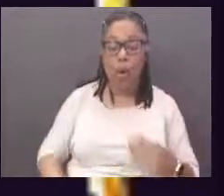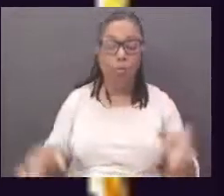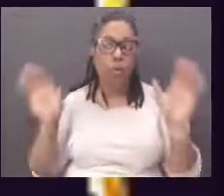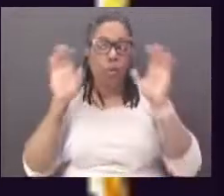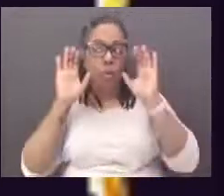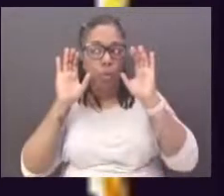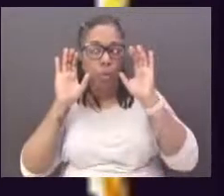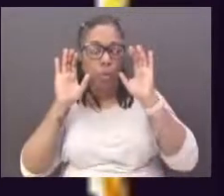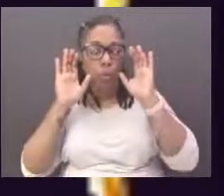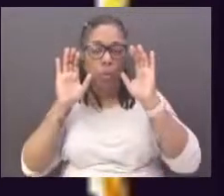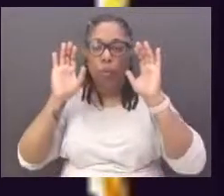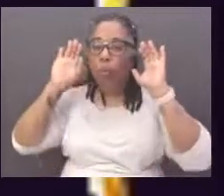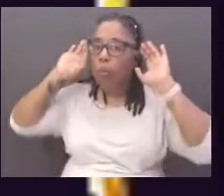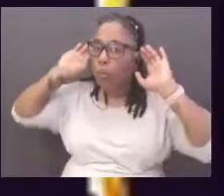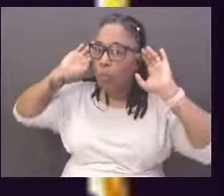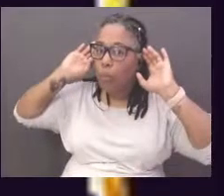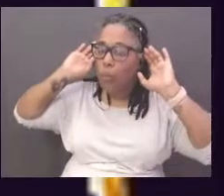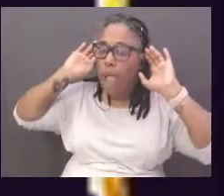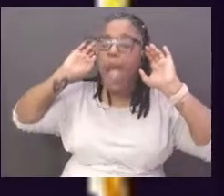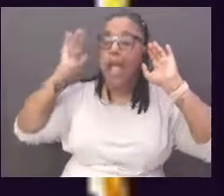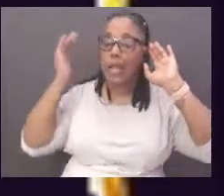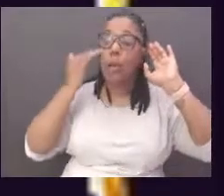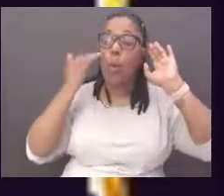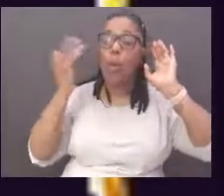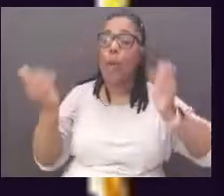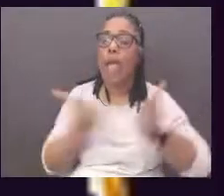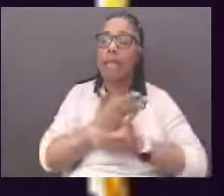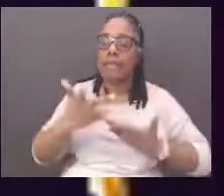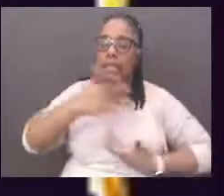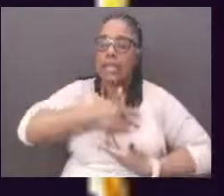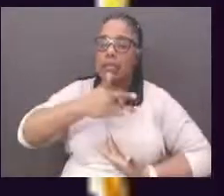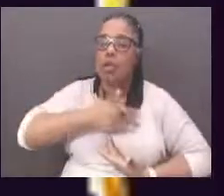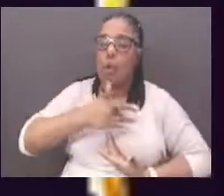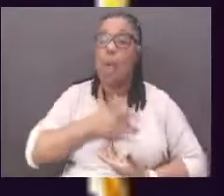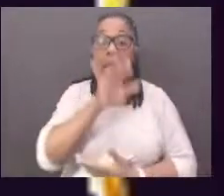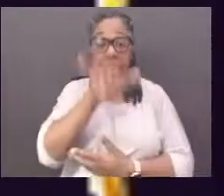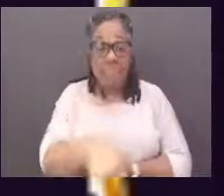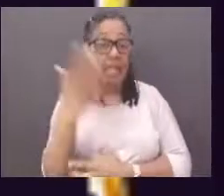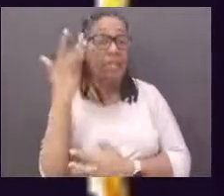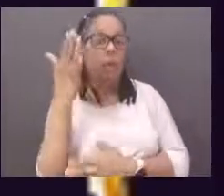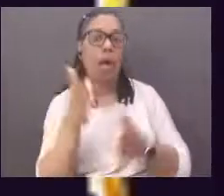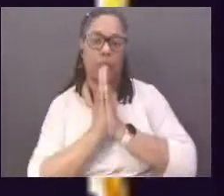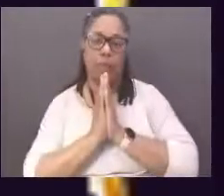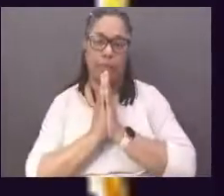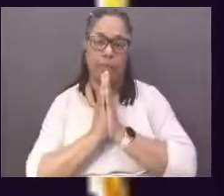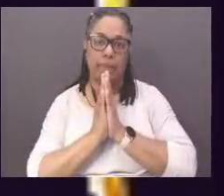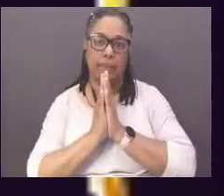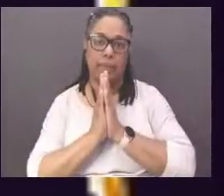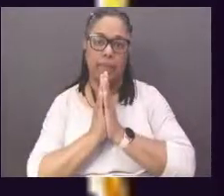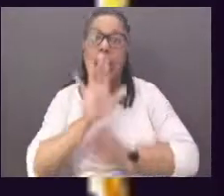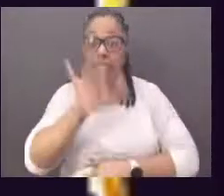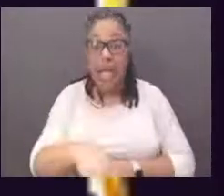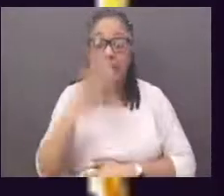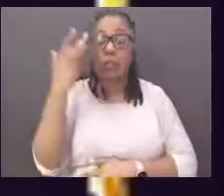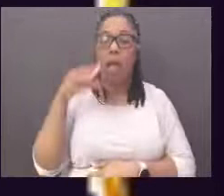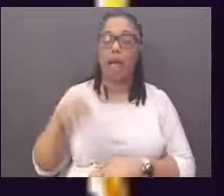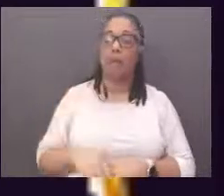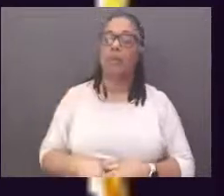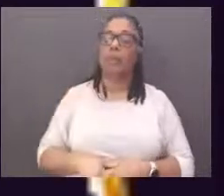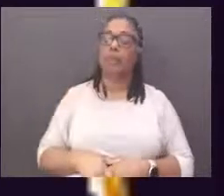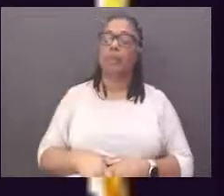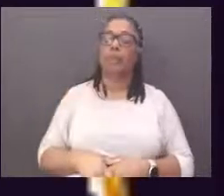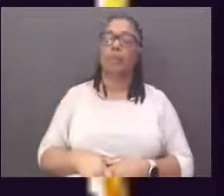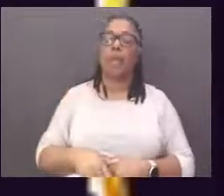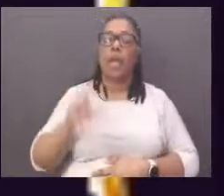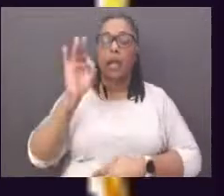in your heart. That's why we better pray. That's why ministers will gather at First Baptist Church North Indianapolis in